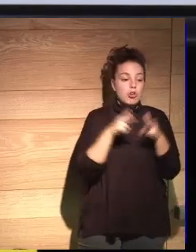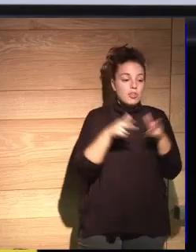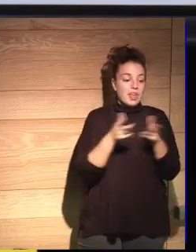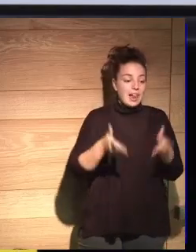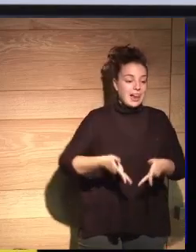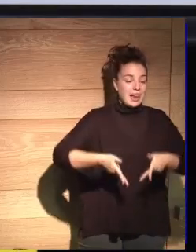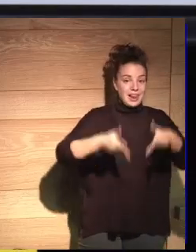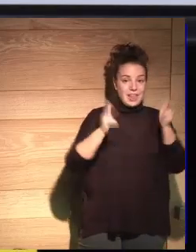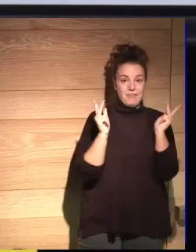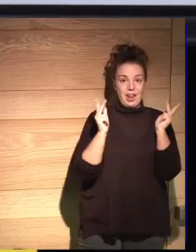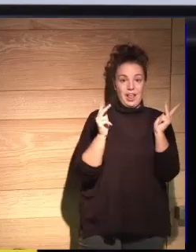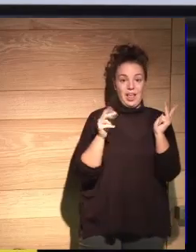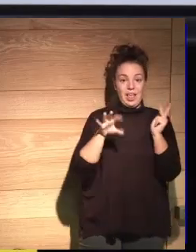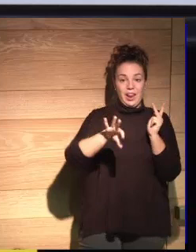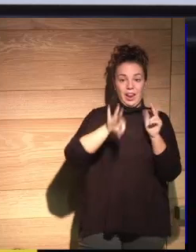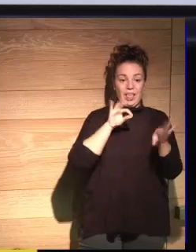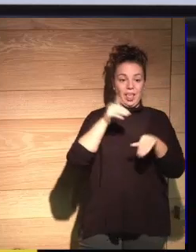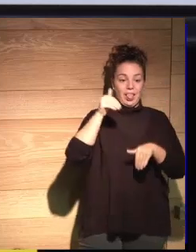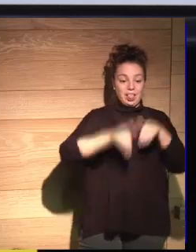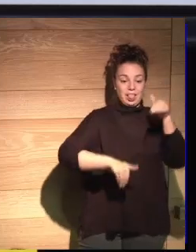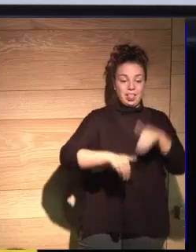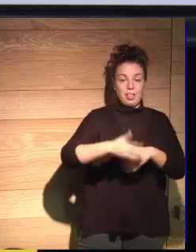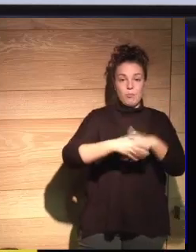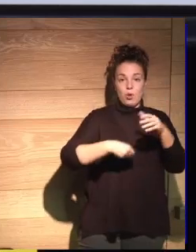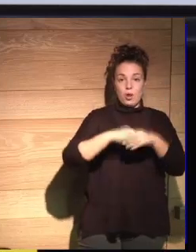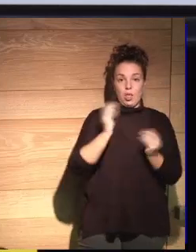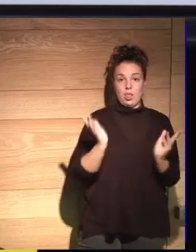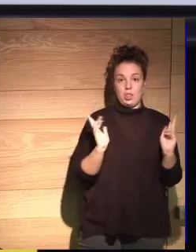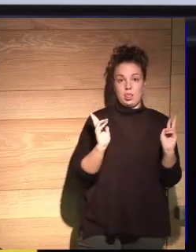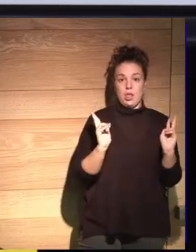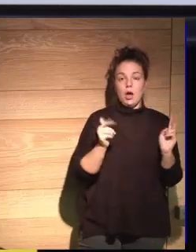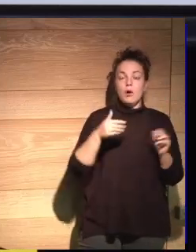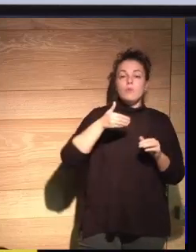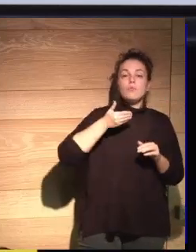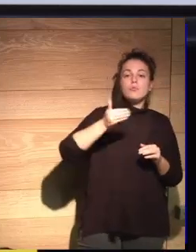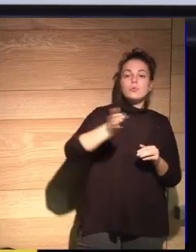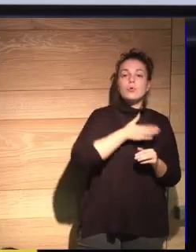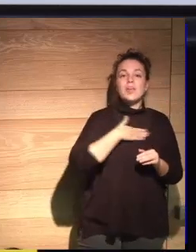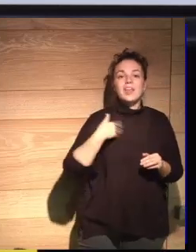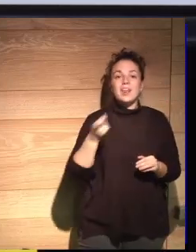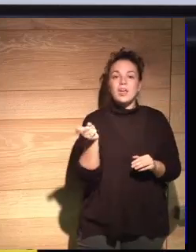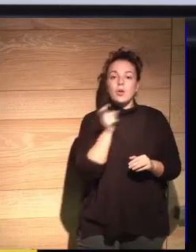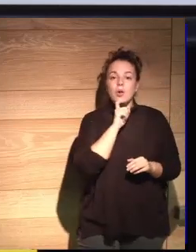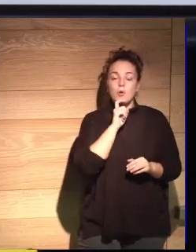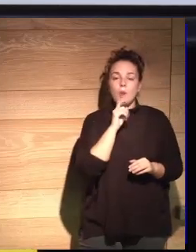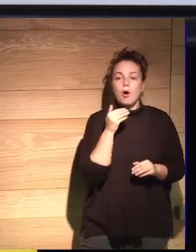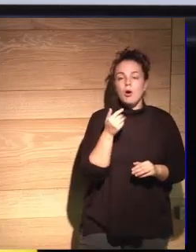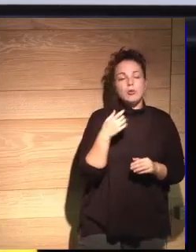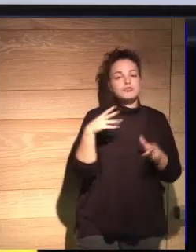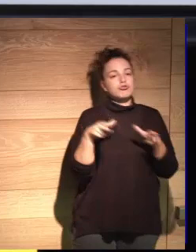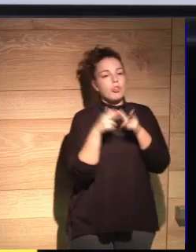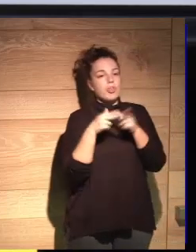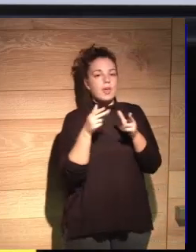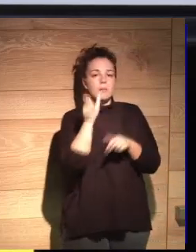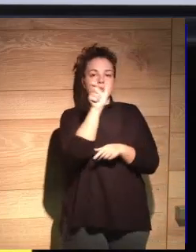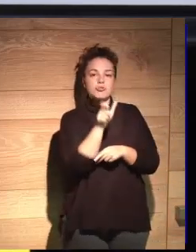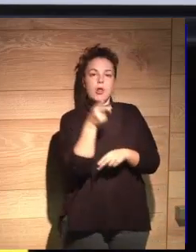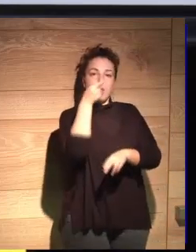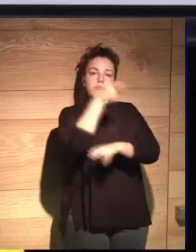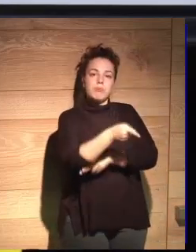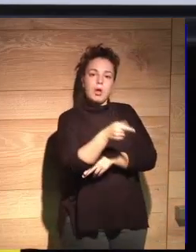a free society that will decide democratically how the future is, and not a society where someone will impose